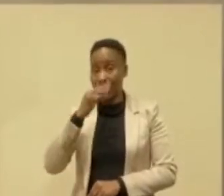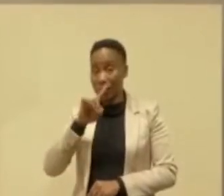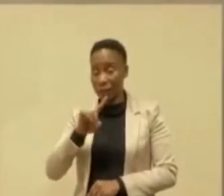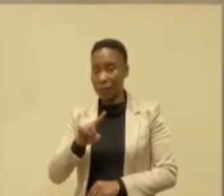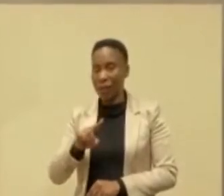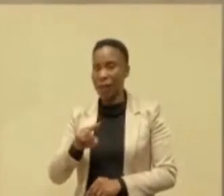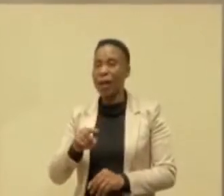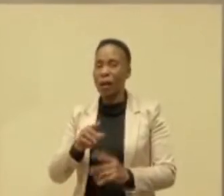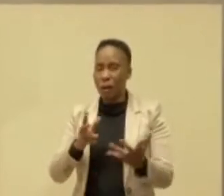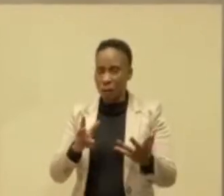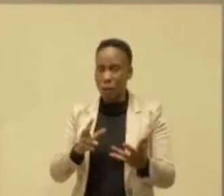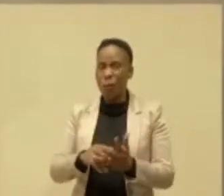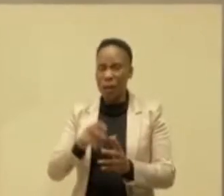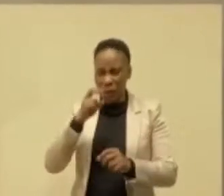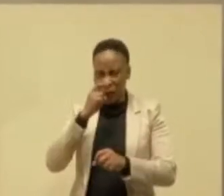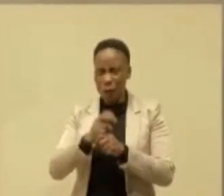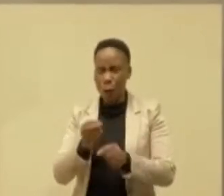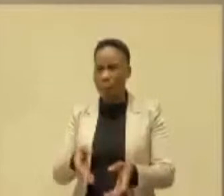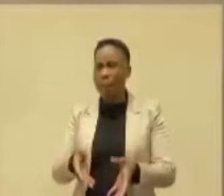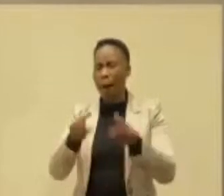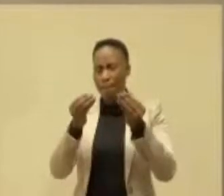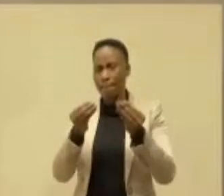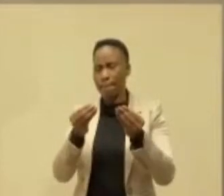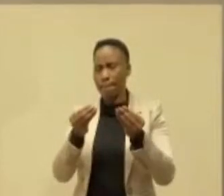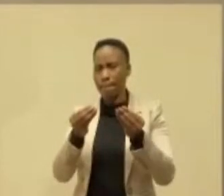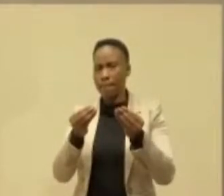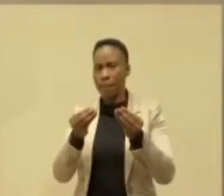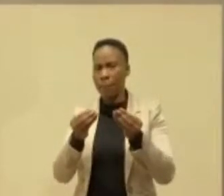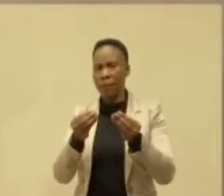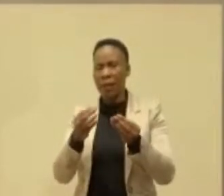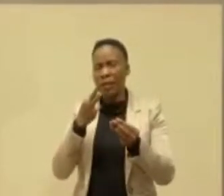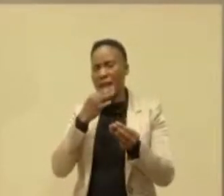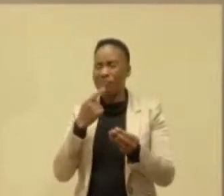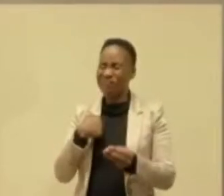want to fight it our own without necessarily saying